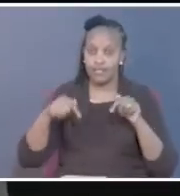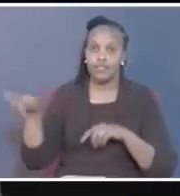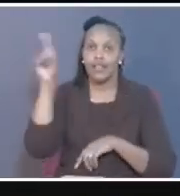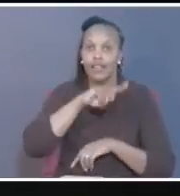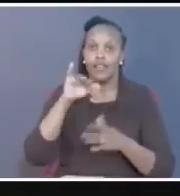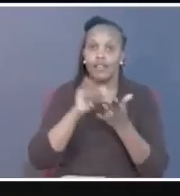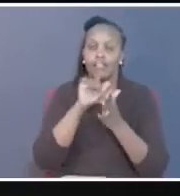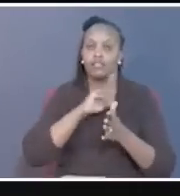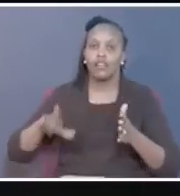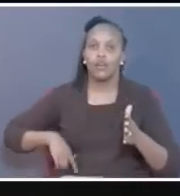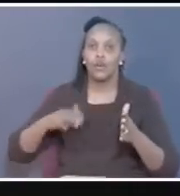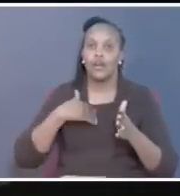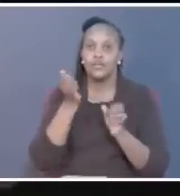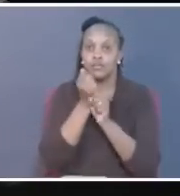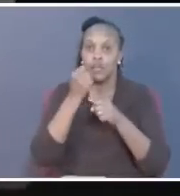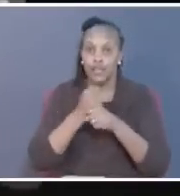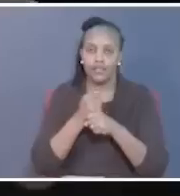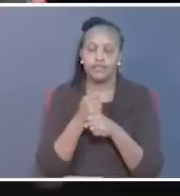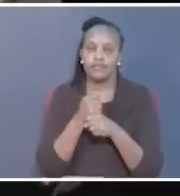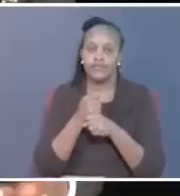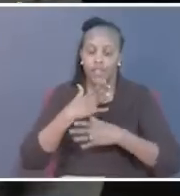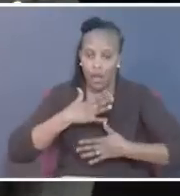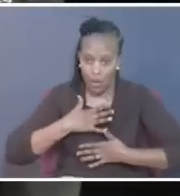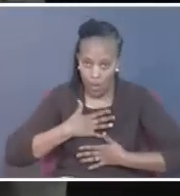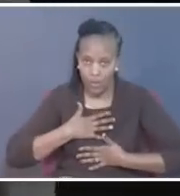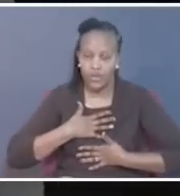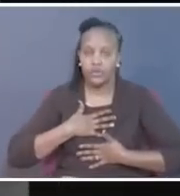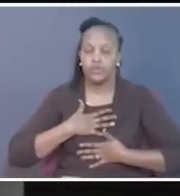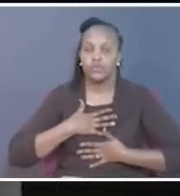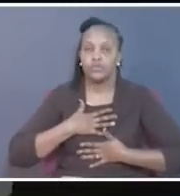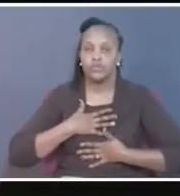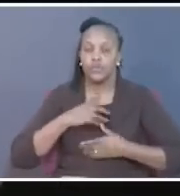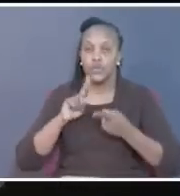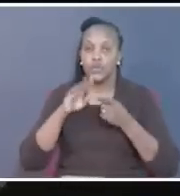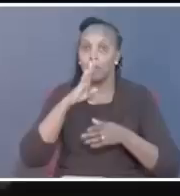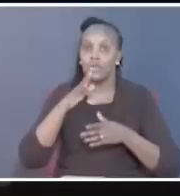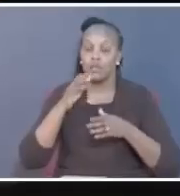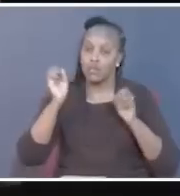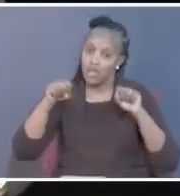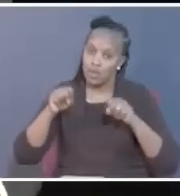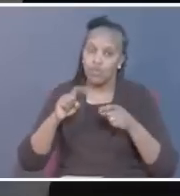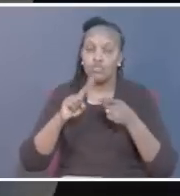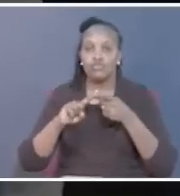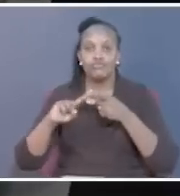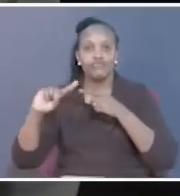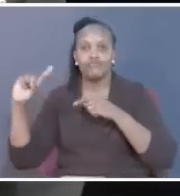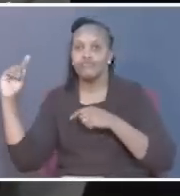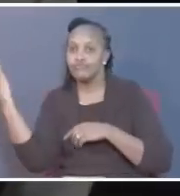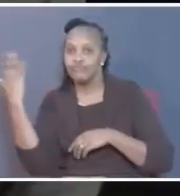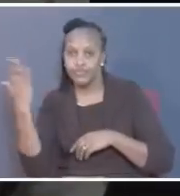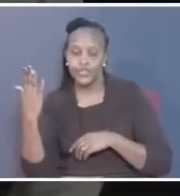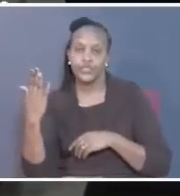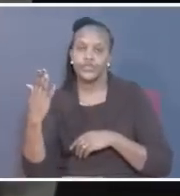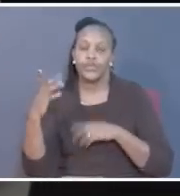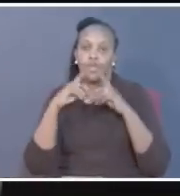made, and it is a privilege and an honor. I count it as a privilege and an honor to be able to just minister the word of God to